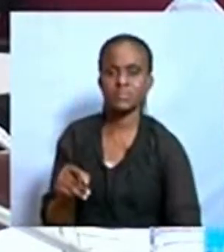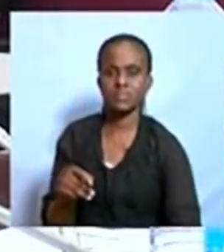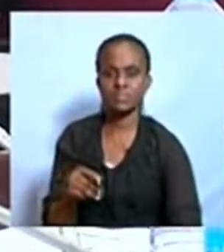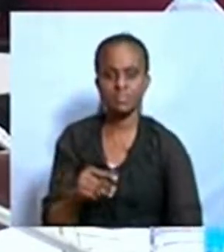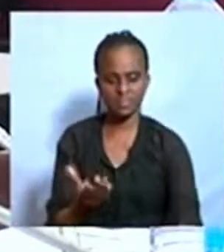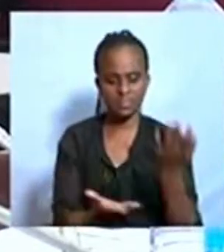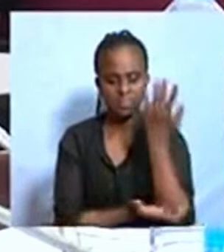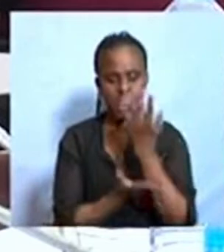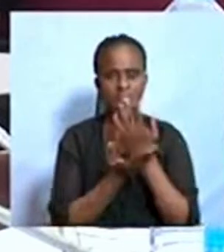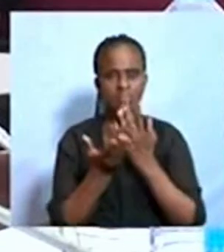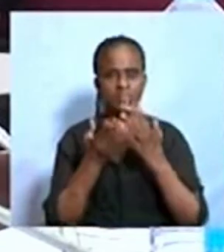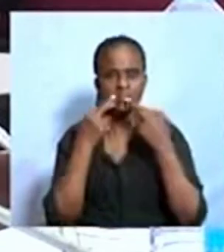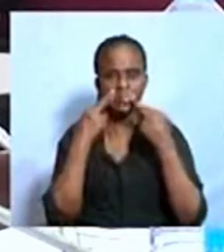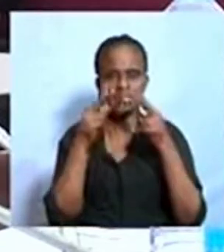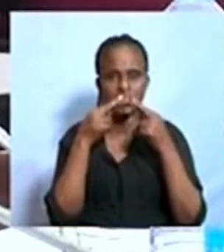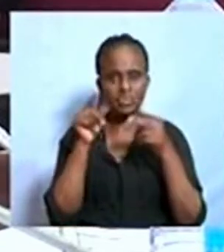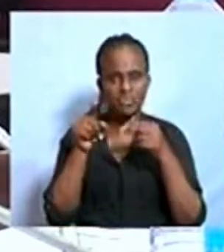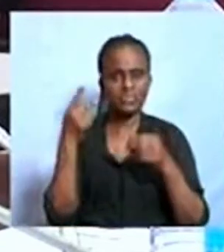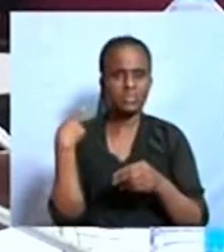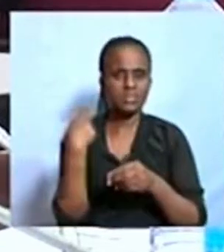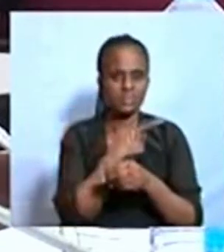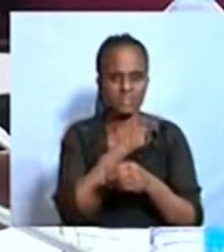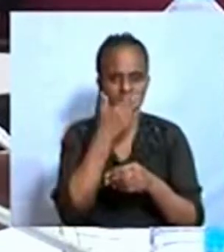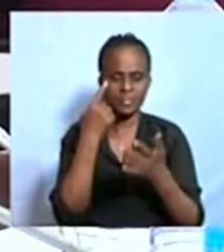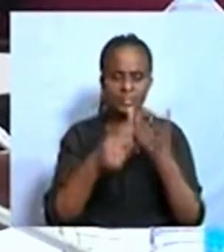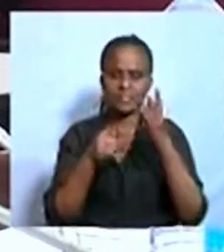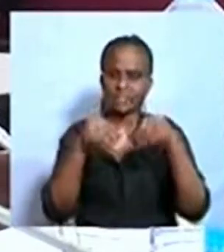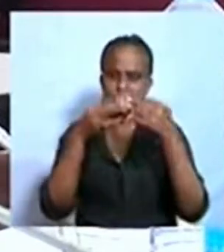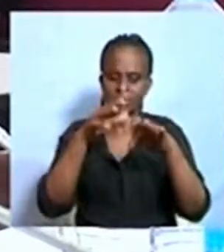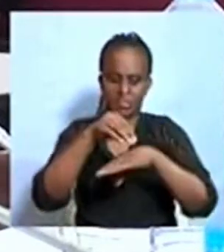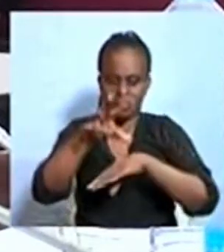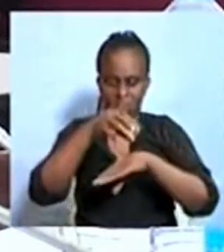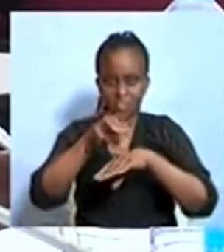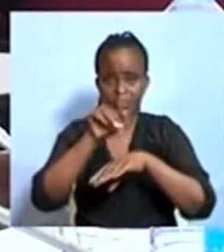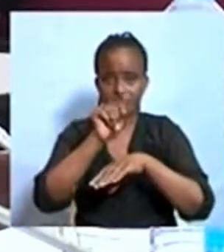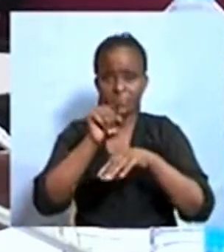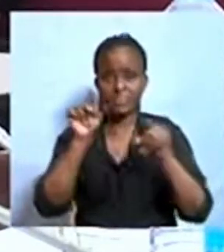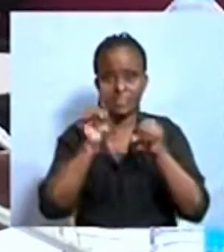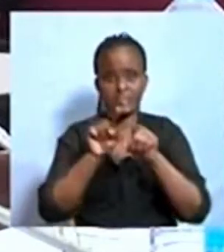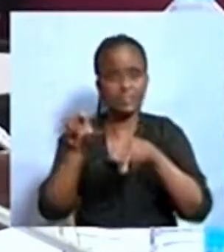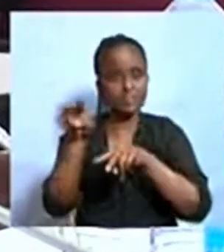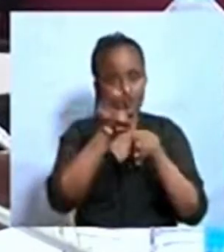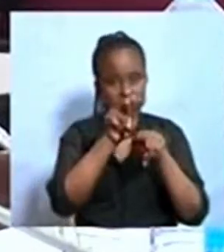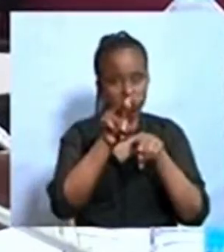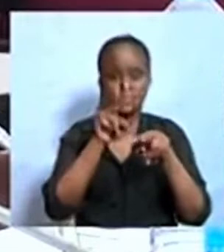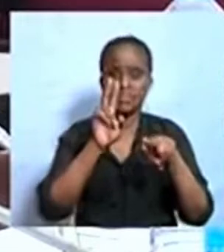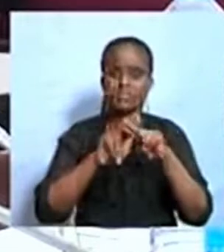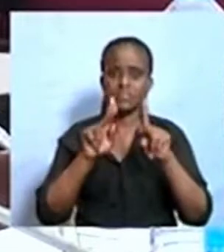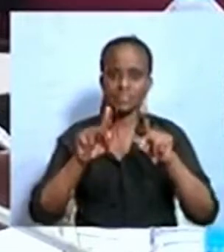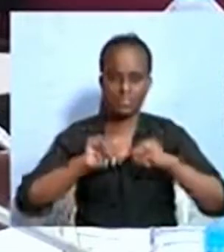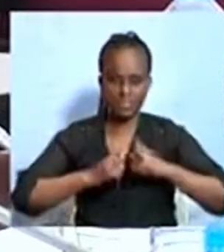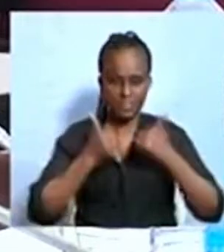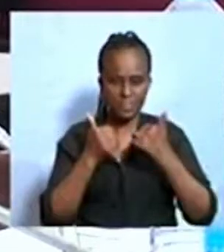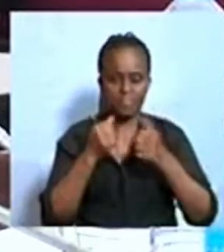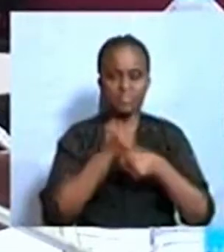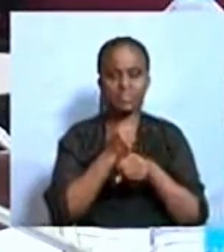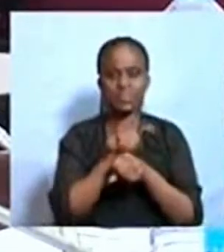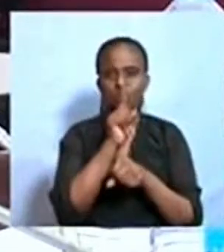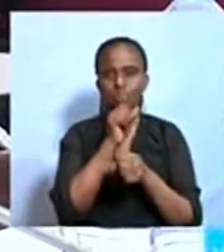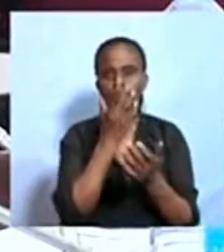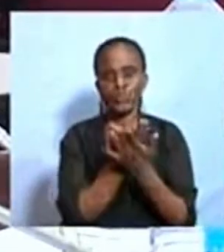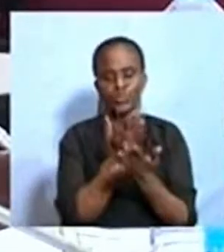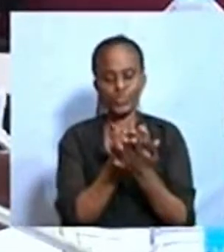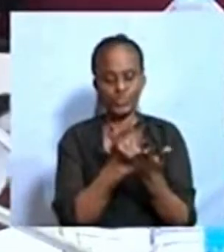adolescent health outcome, that Parliament should also provide guidance and oversight. Now, Chair, we are making this